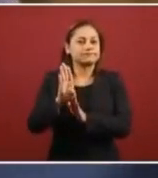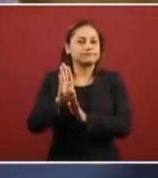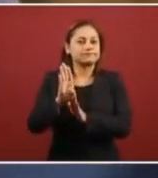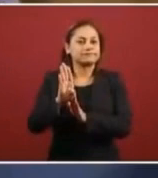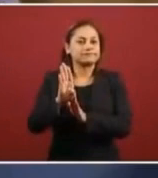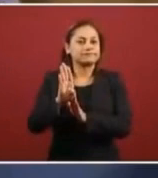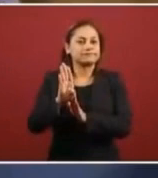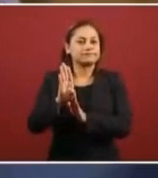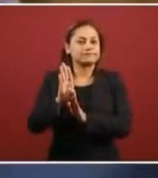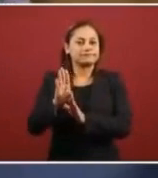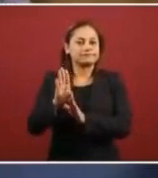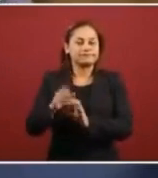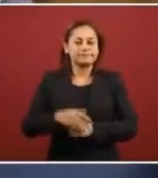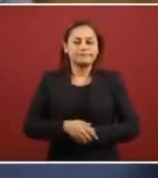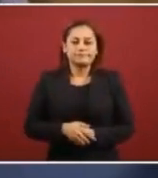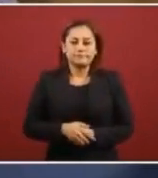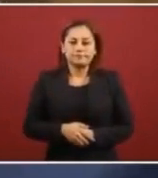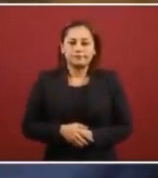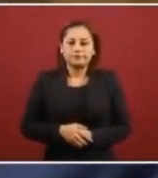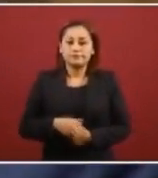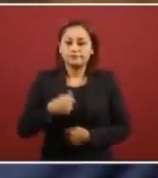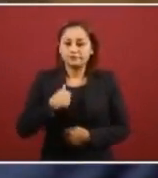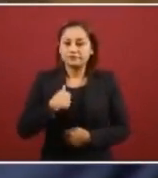remind you that